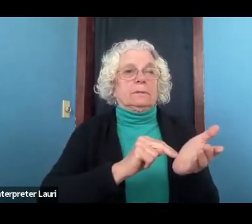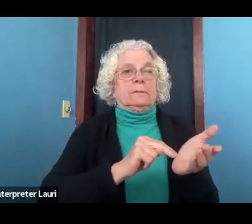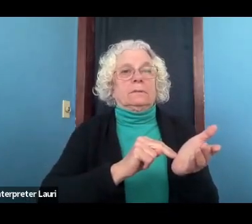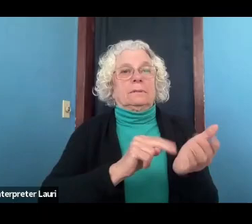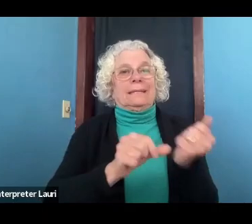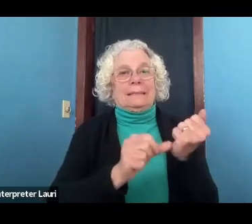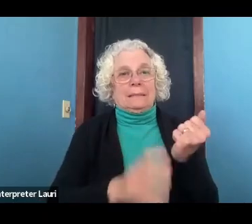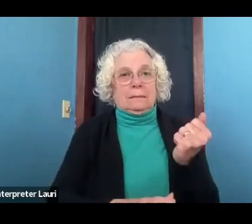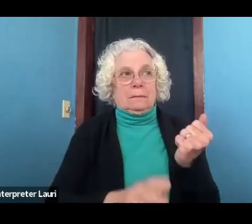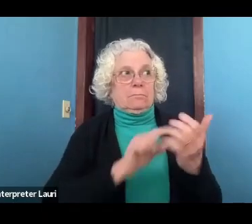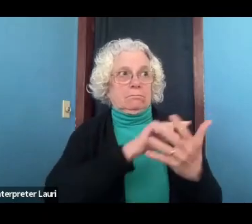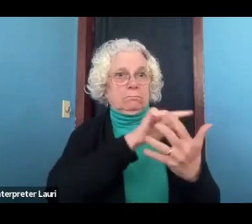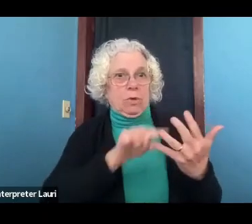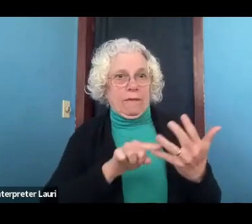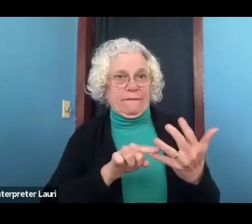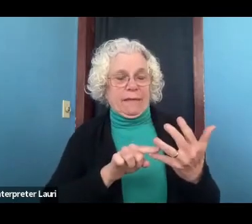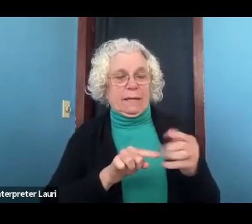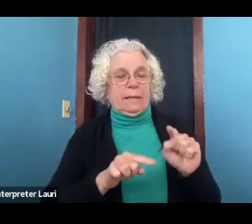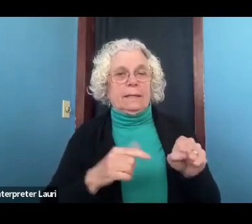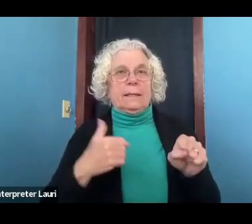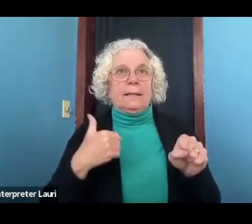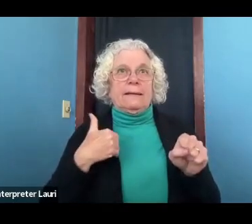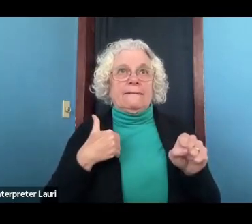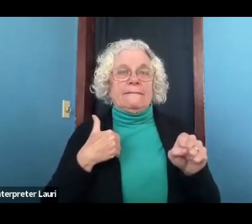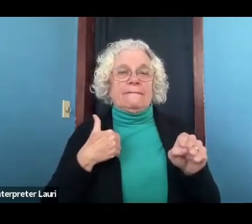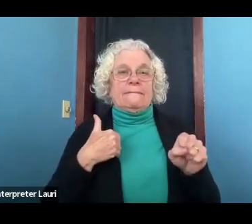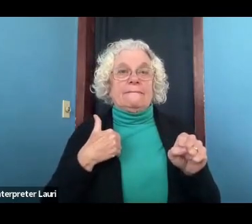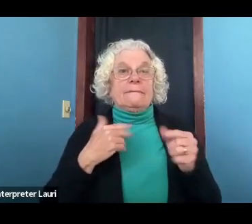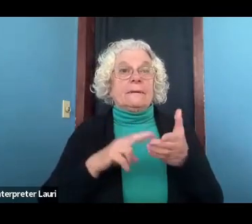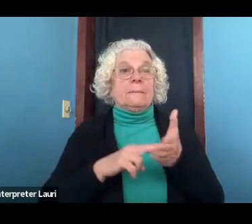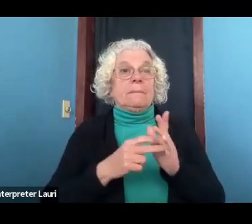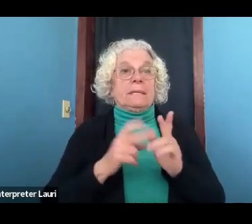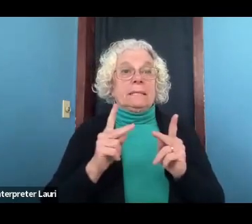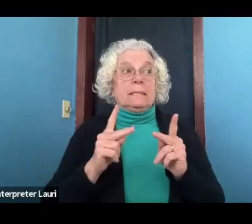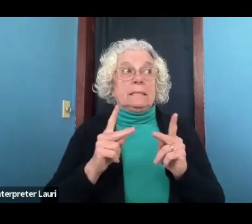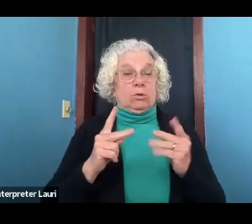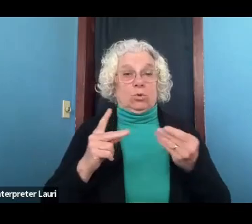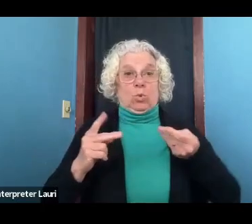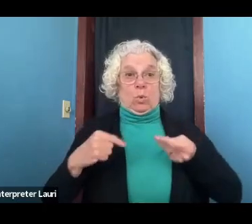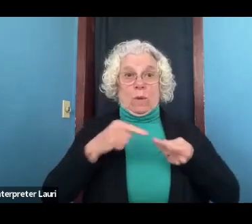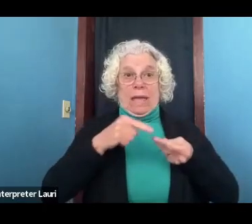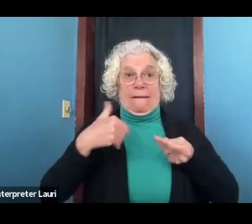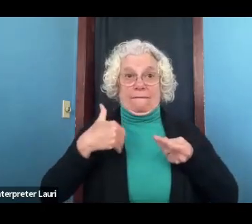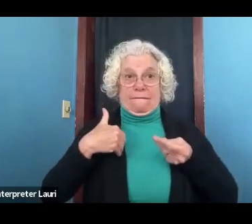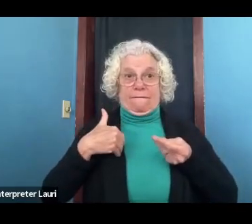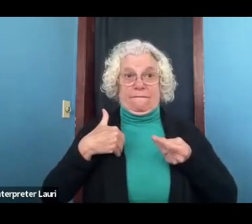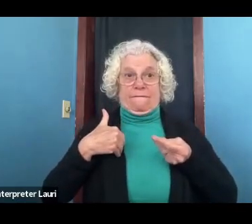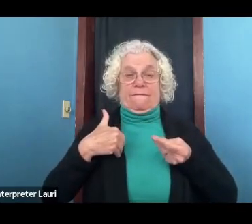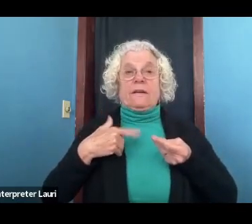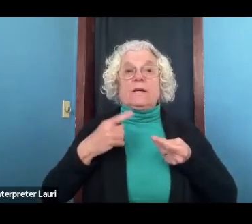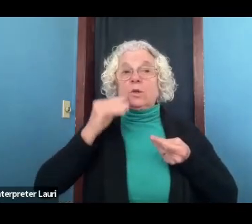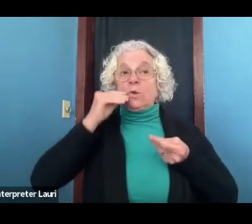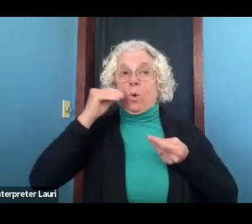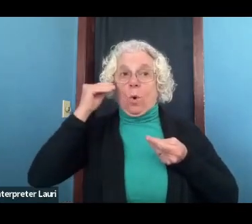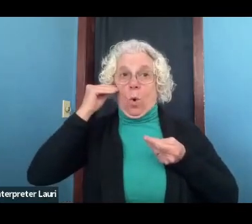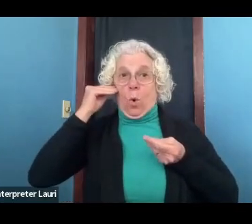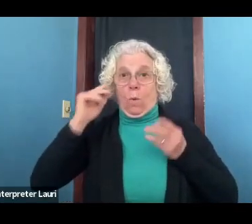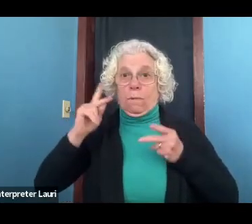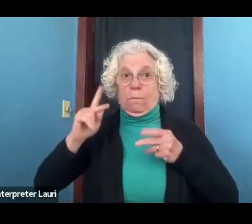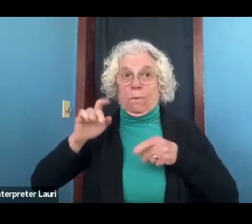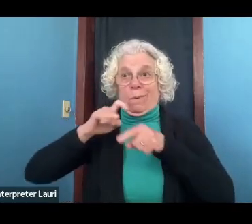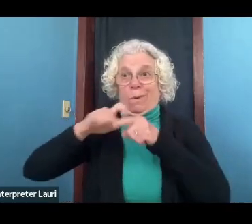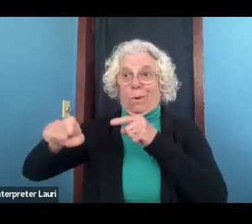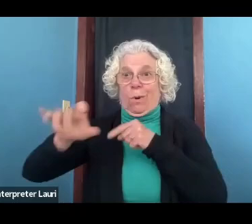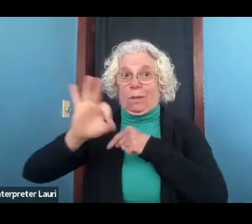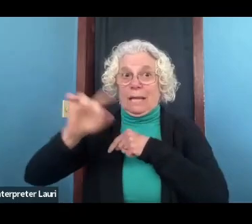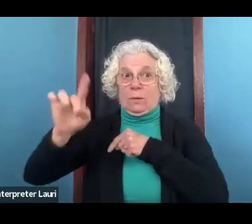you use it so when somebody calls 911 and come to your house, for example, if you